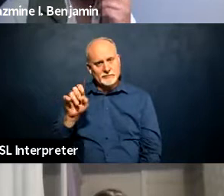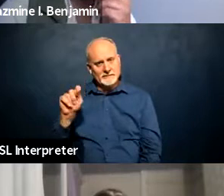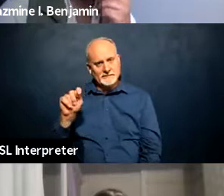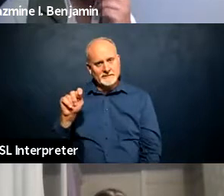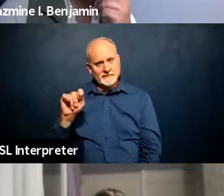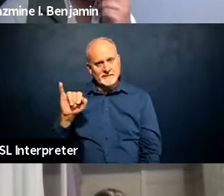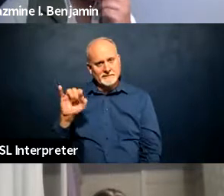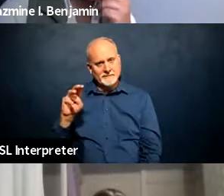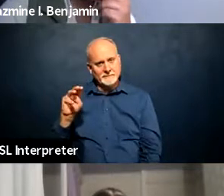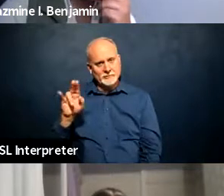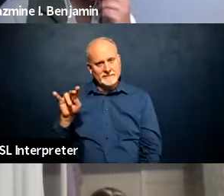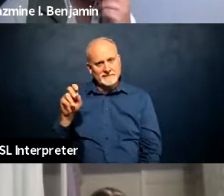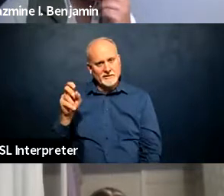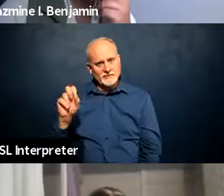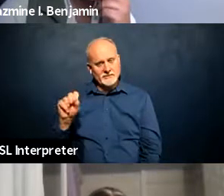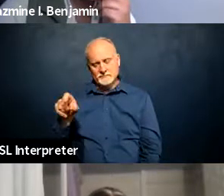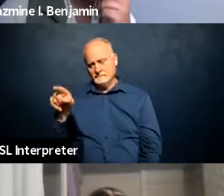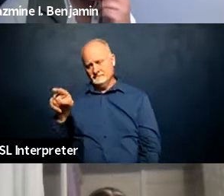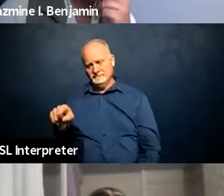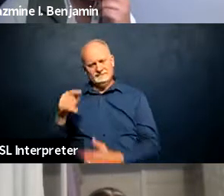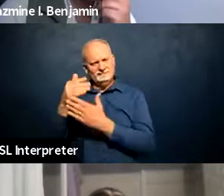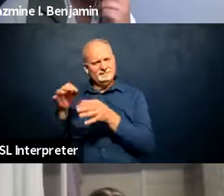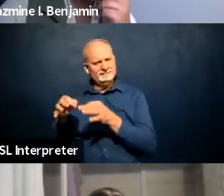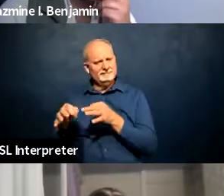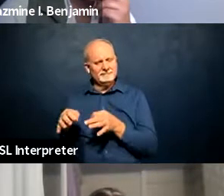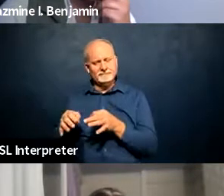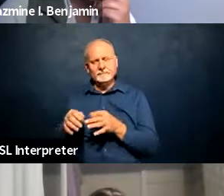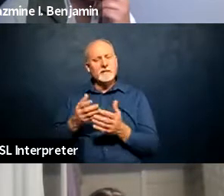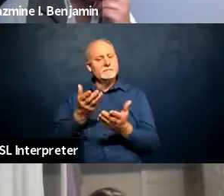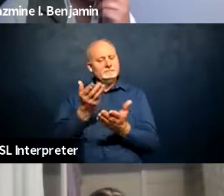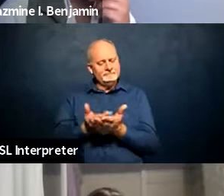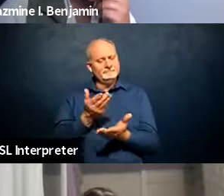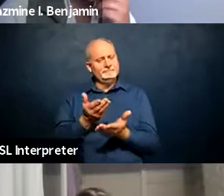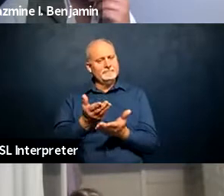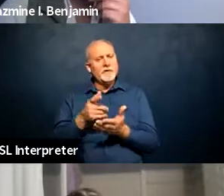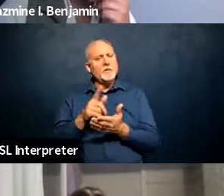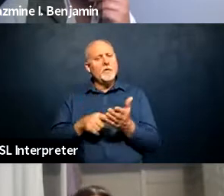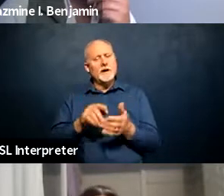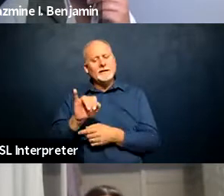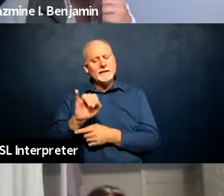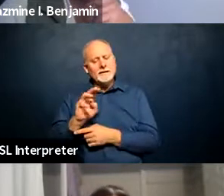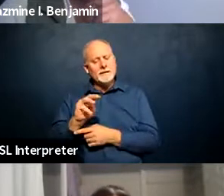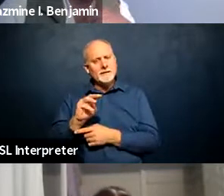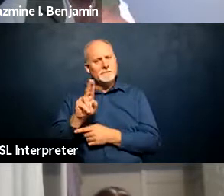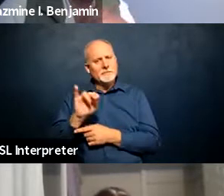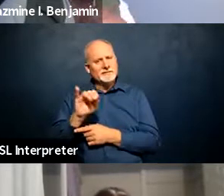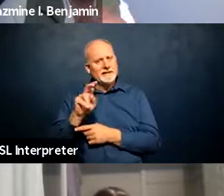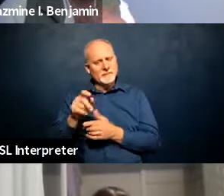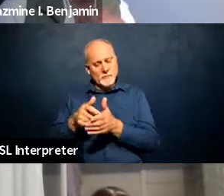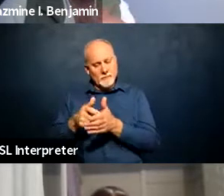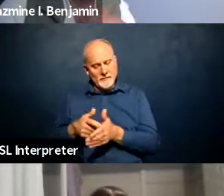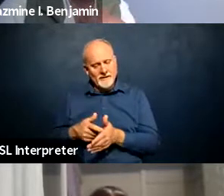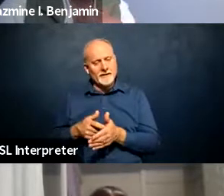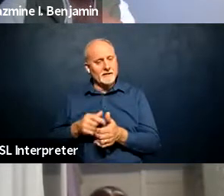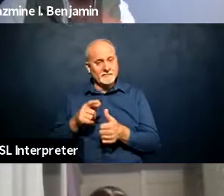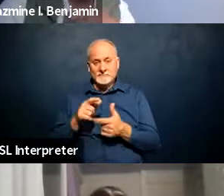www.uab.edu/student-immunizations. And follow the outline directions. Documentation of the required immunizations, and in some cases, documentation of titers